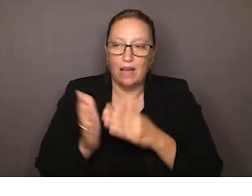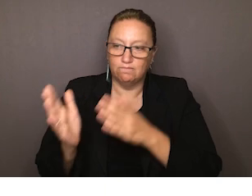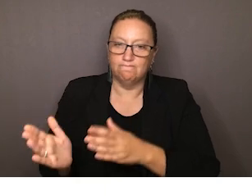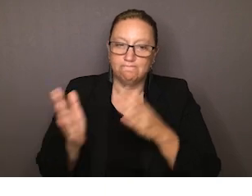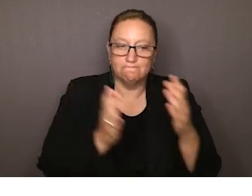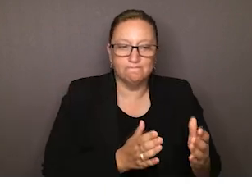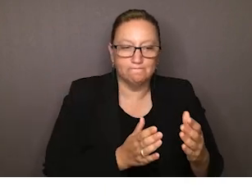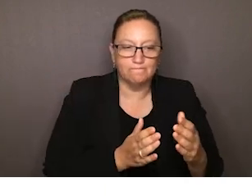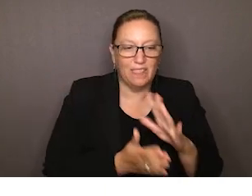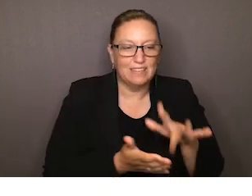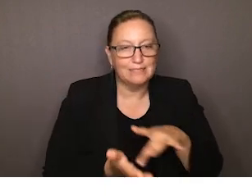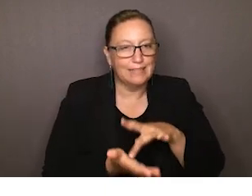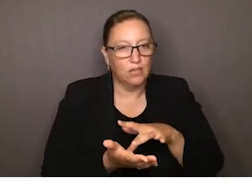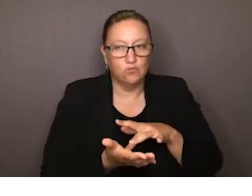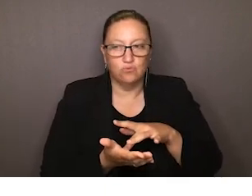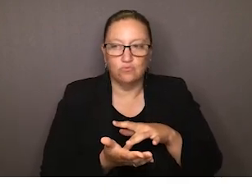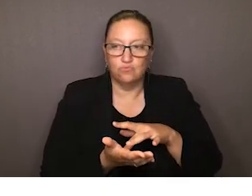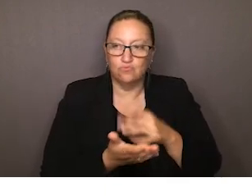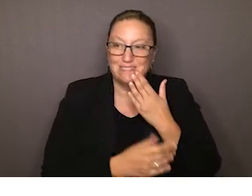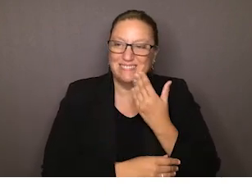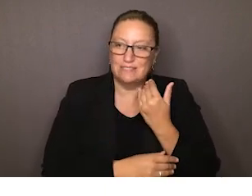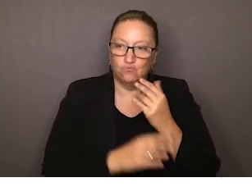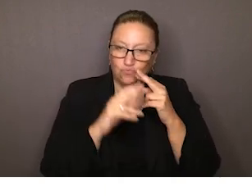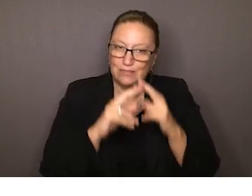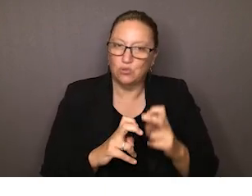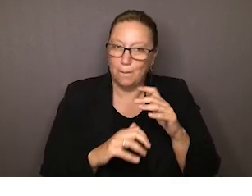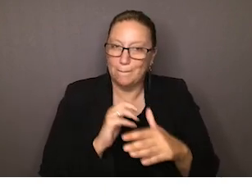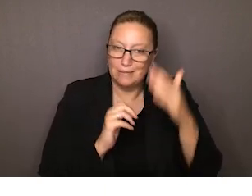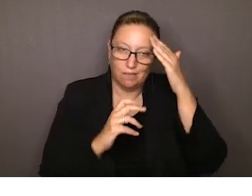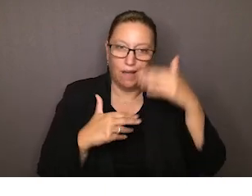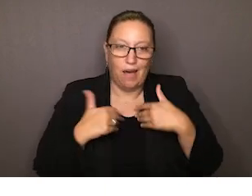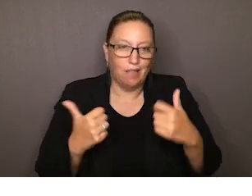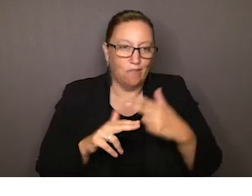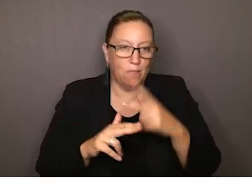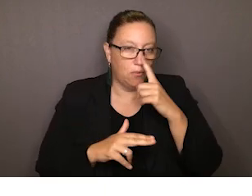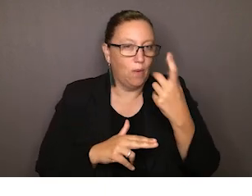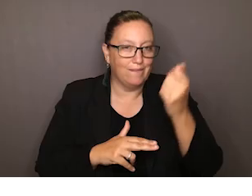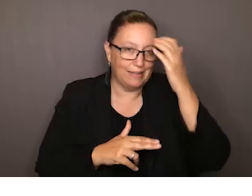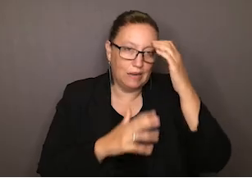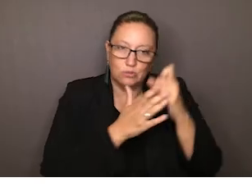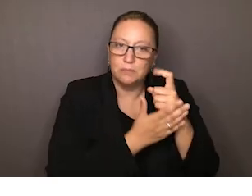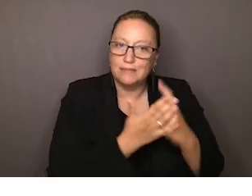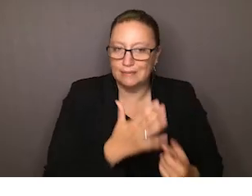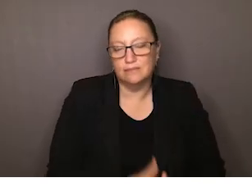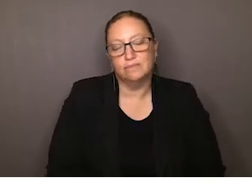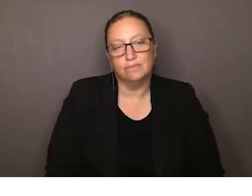will now move on to the Centre's recent research on mental health for people with